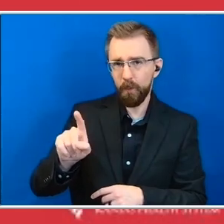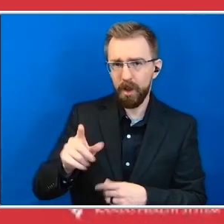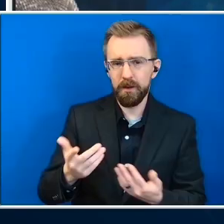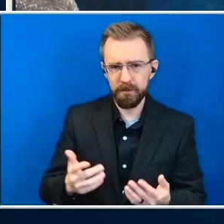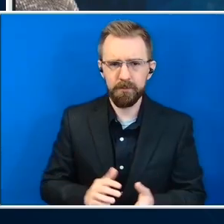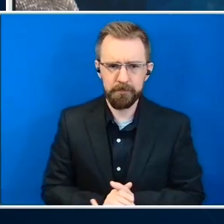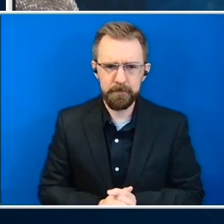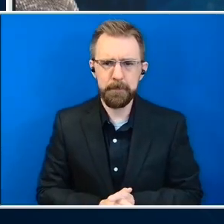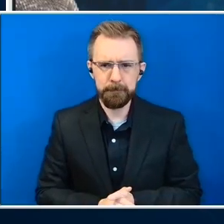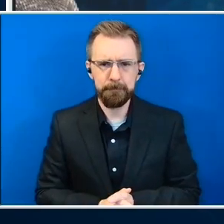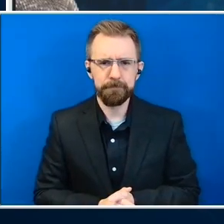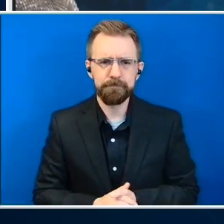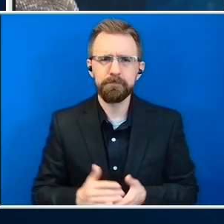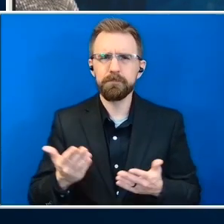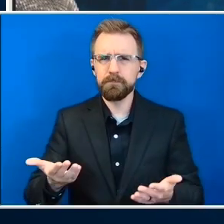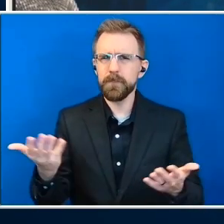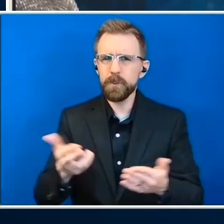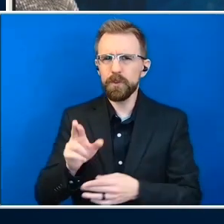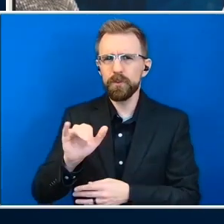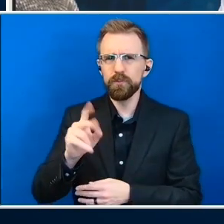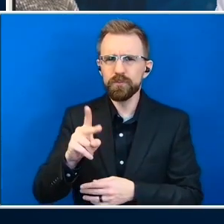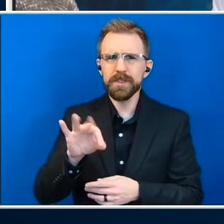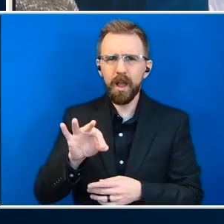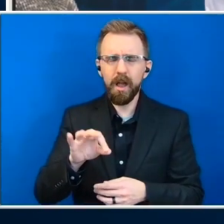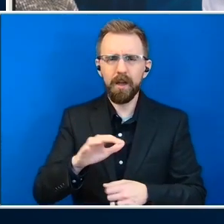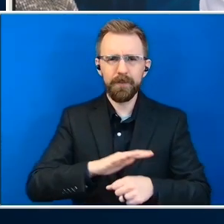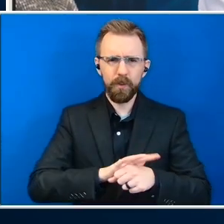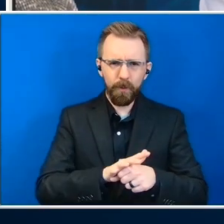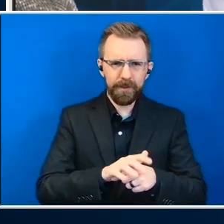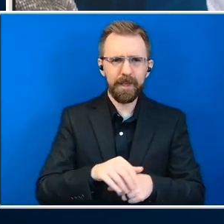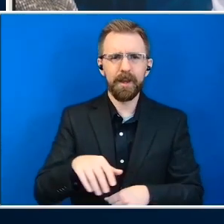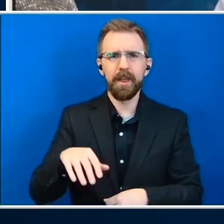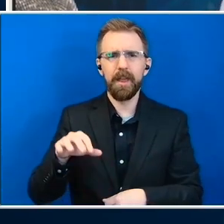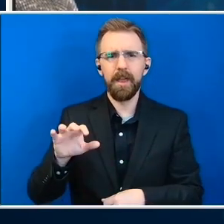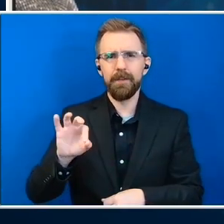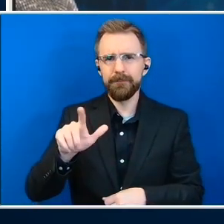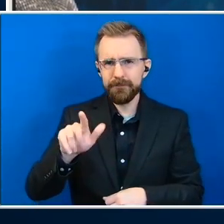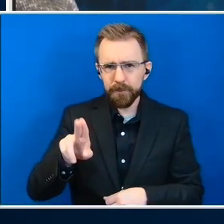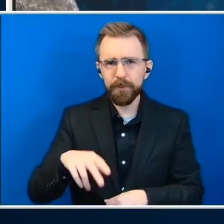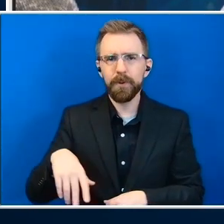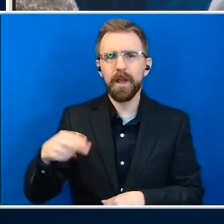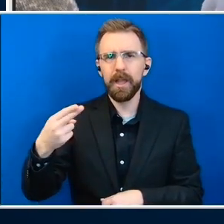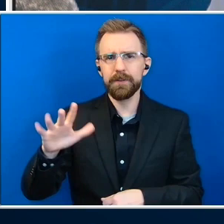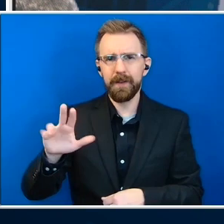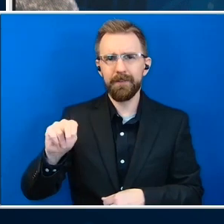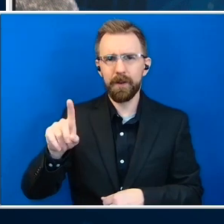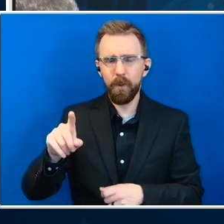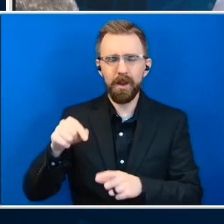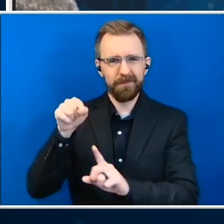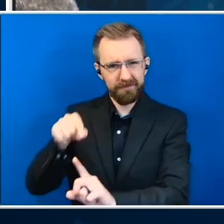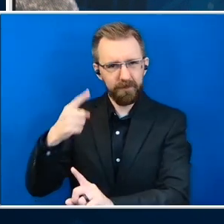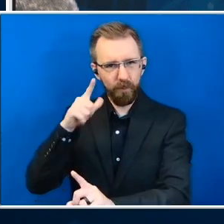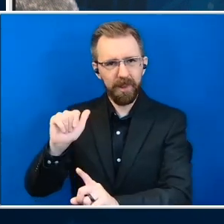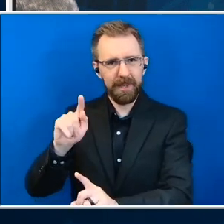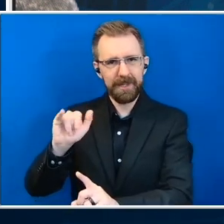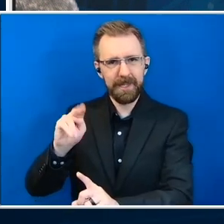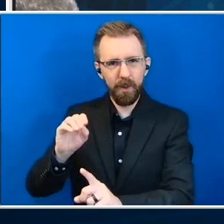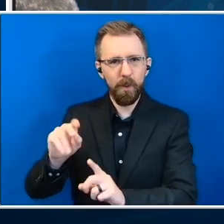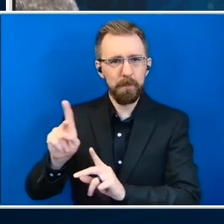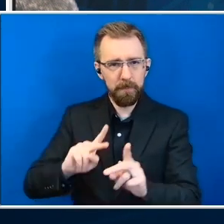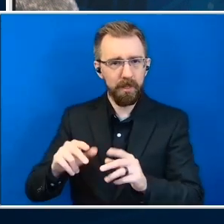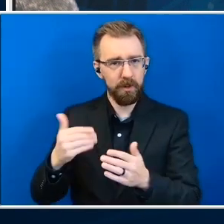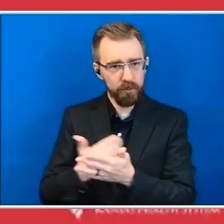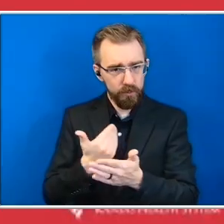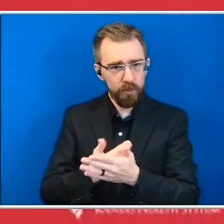So what are the risks of the COVID flu or H5N1 outbreak in Kansas Latinos specifically? Anything new or different that we should be thinking about?